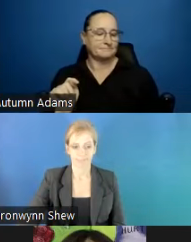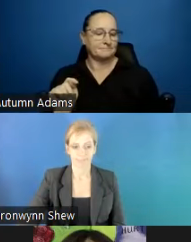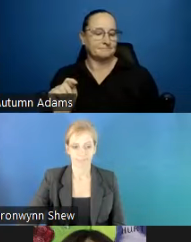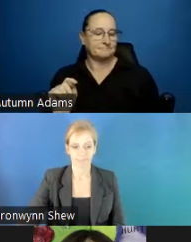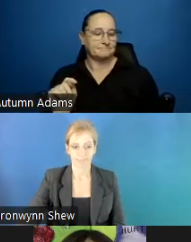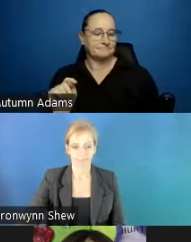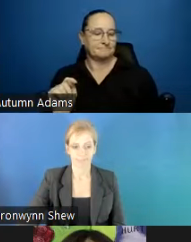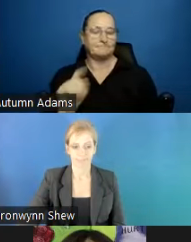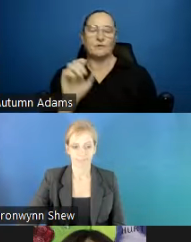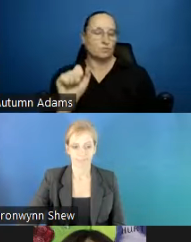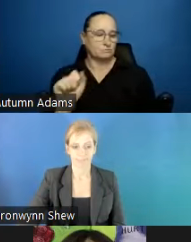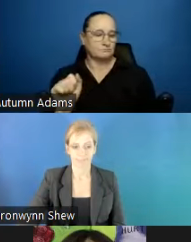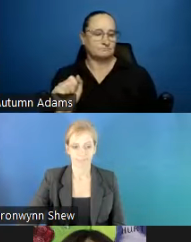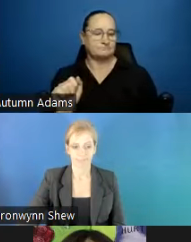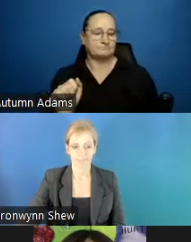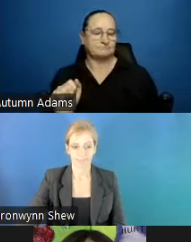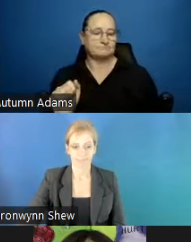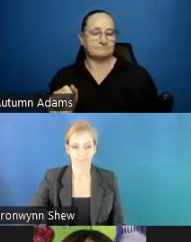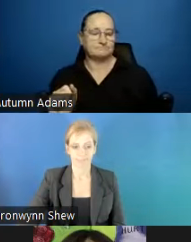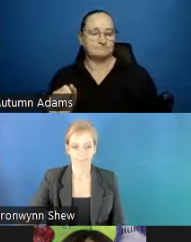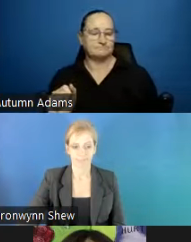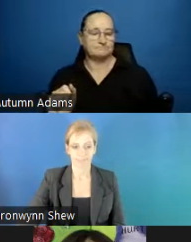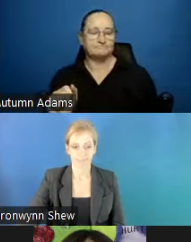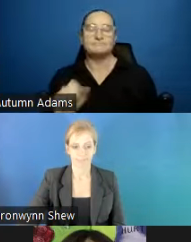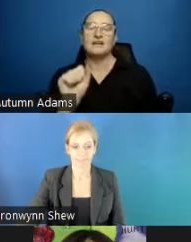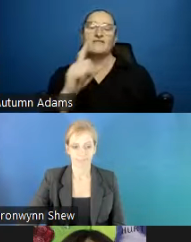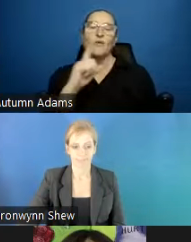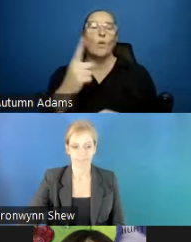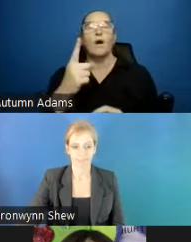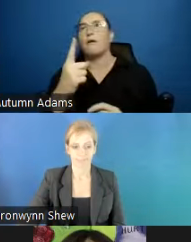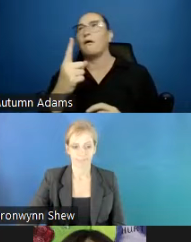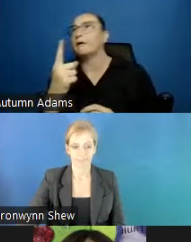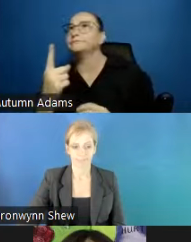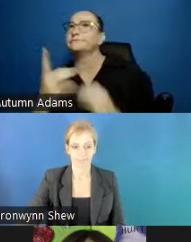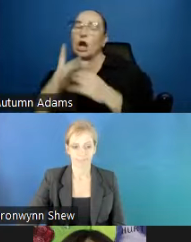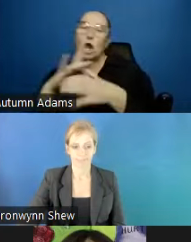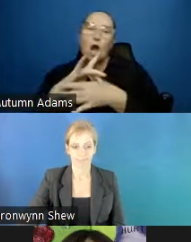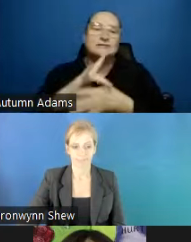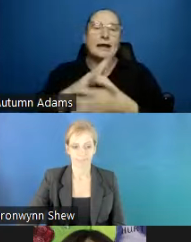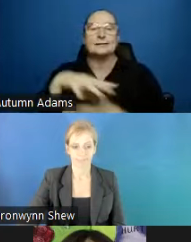content for ASL, for signs, for